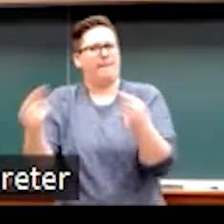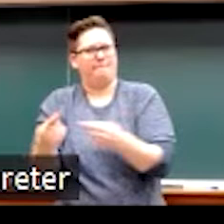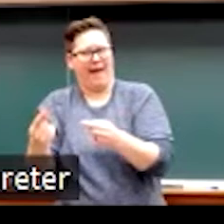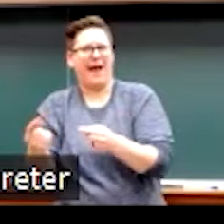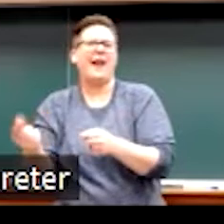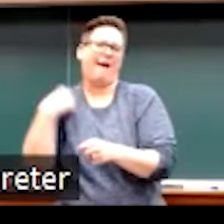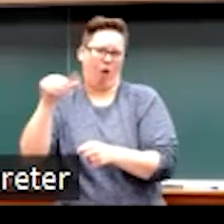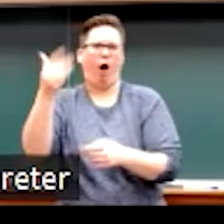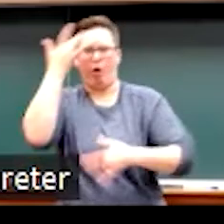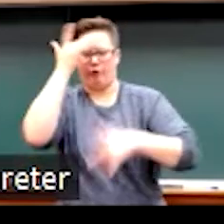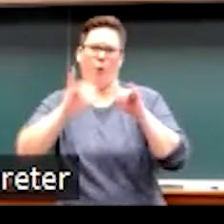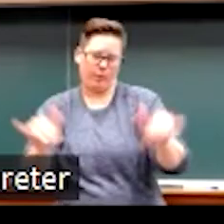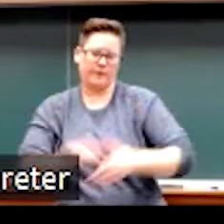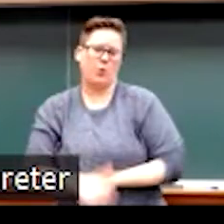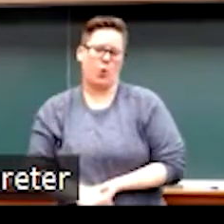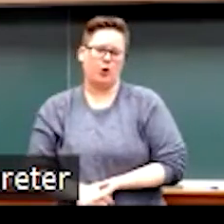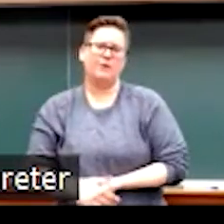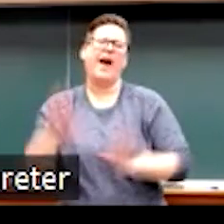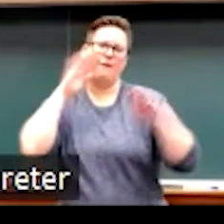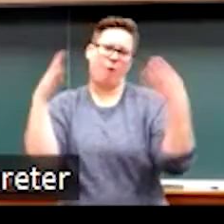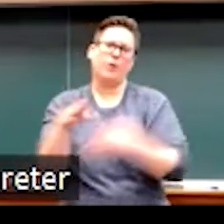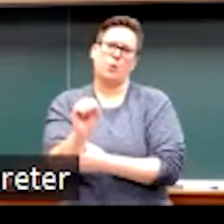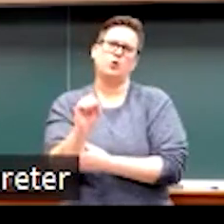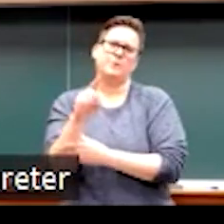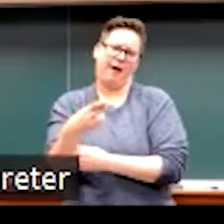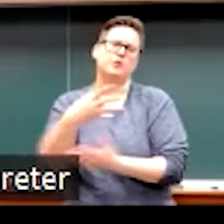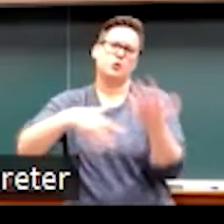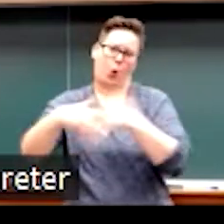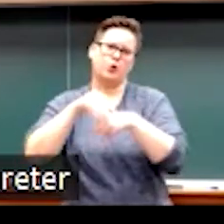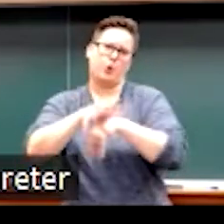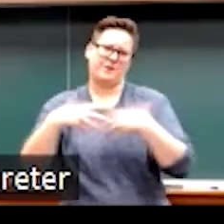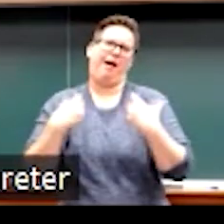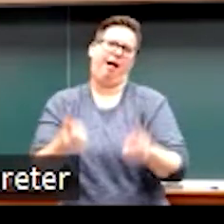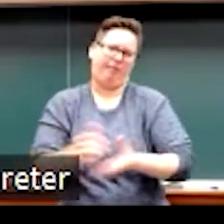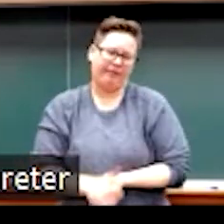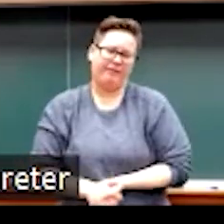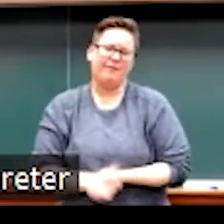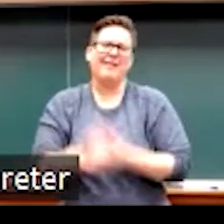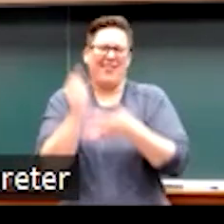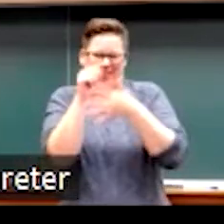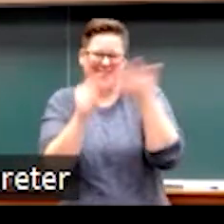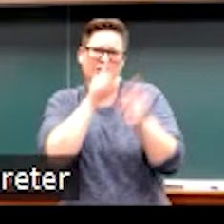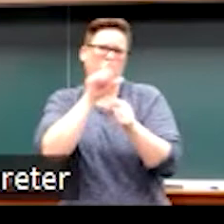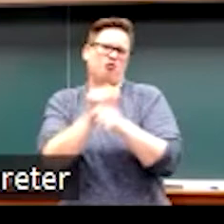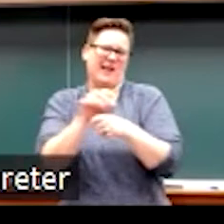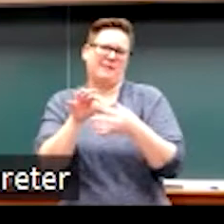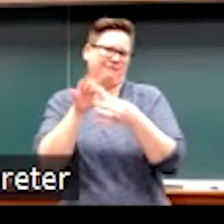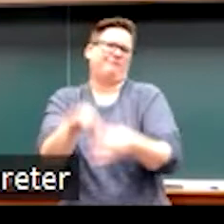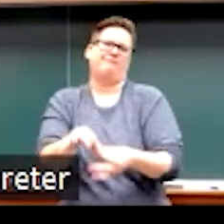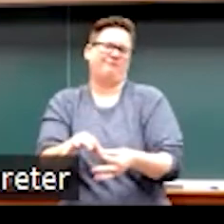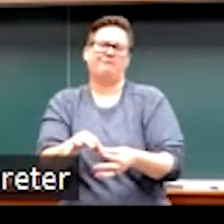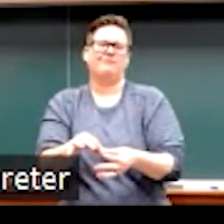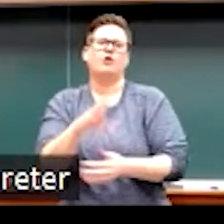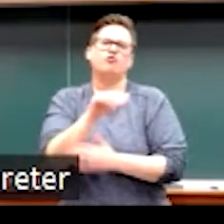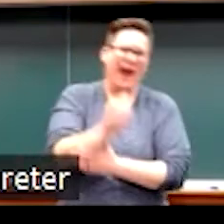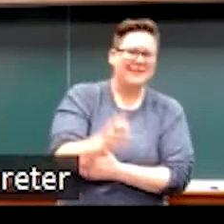comorbid disorders, and a focus on social determinants of health in this process. These are the driving factors in health disparities in racial